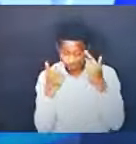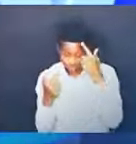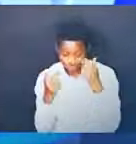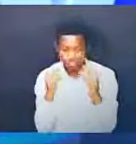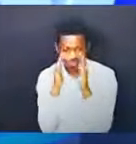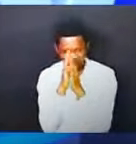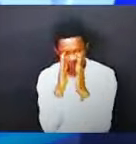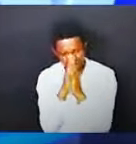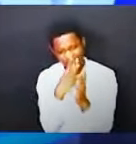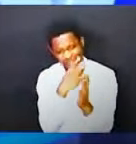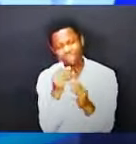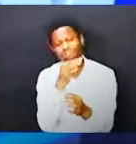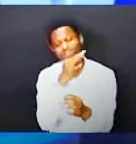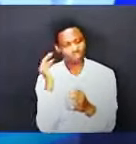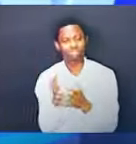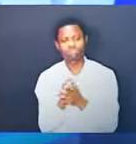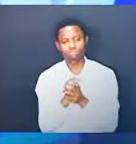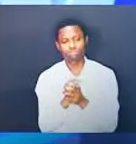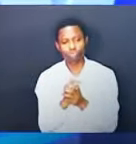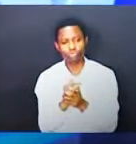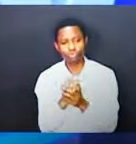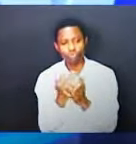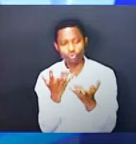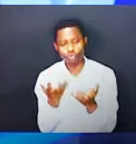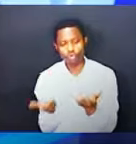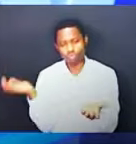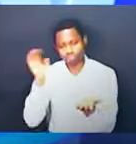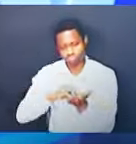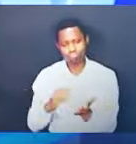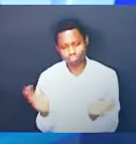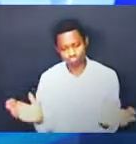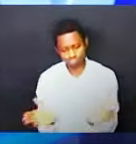revitalize that one.